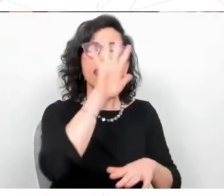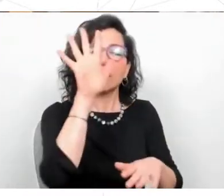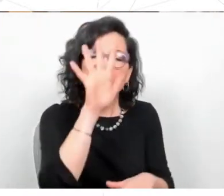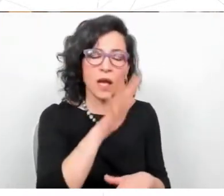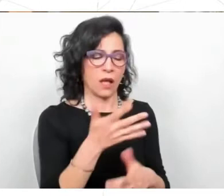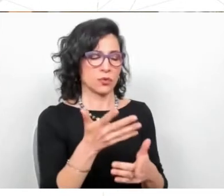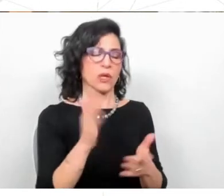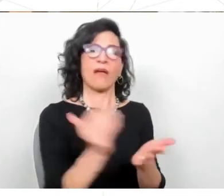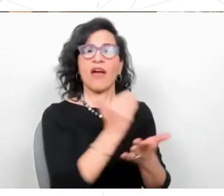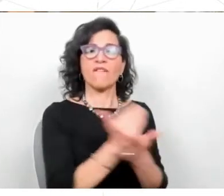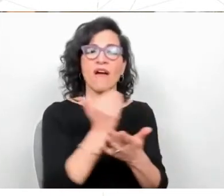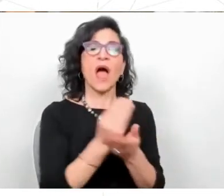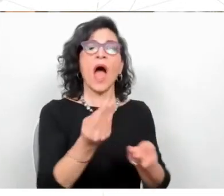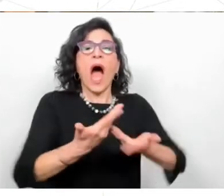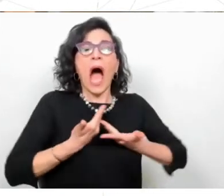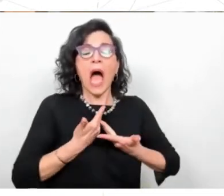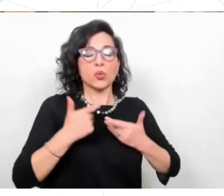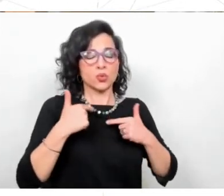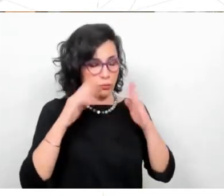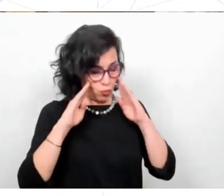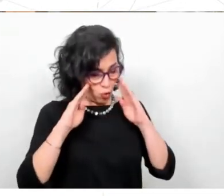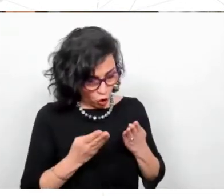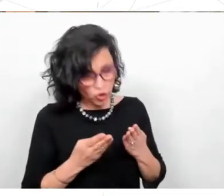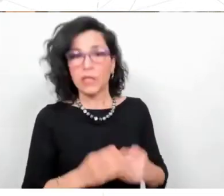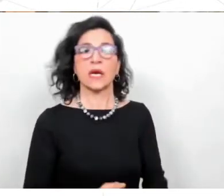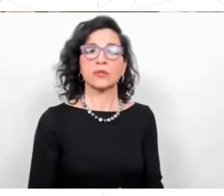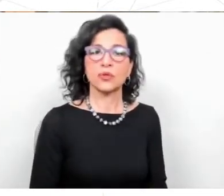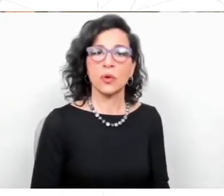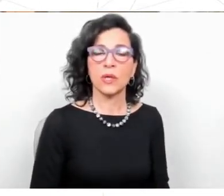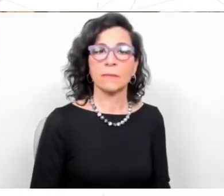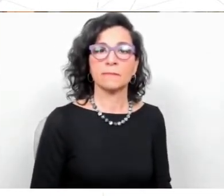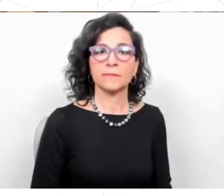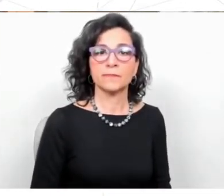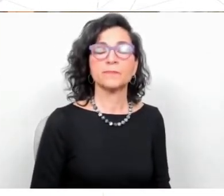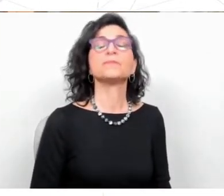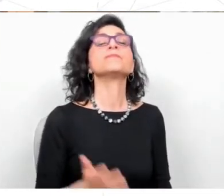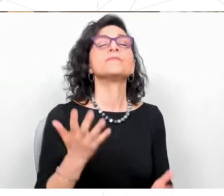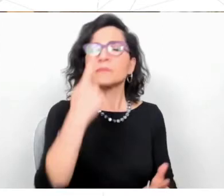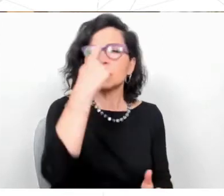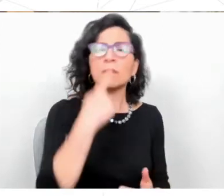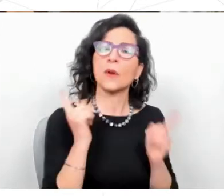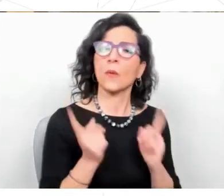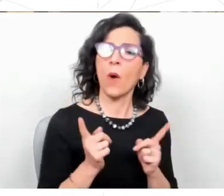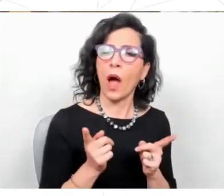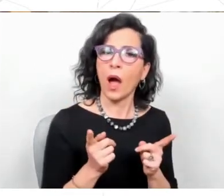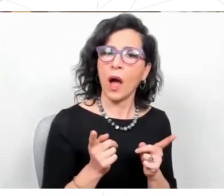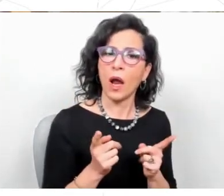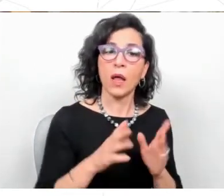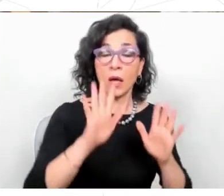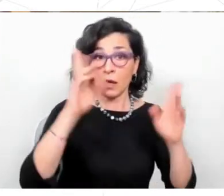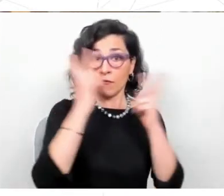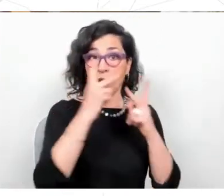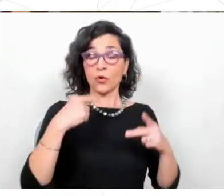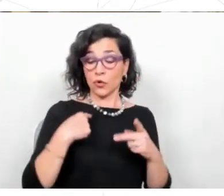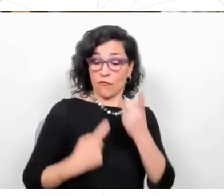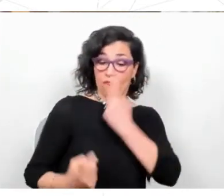It assists with focus. So what does that look like in practice? Well, you don't know this about me, but I'm